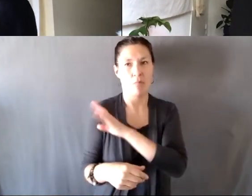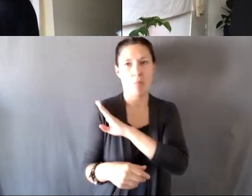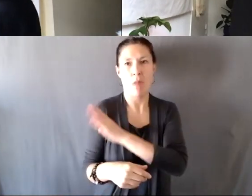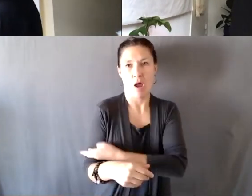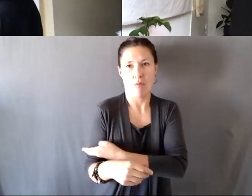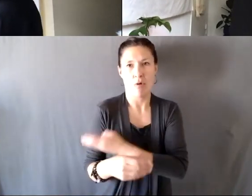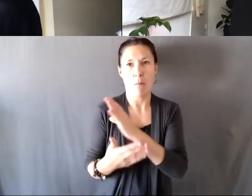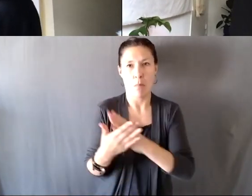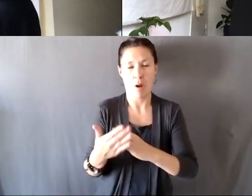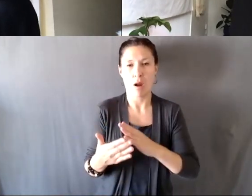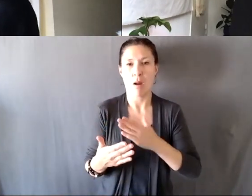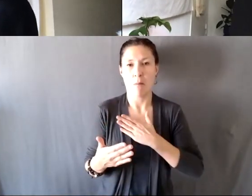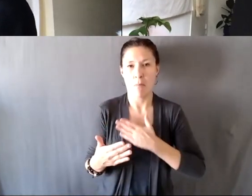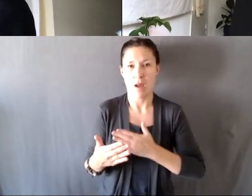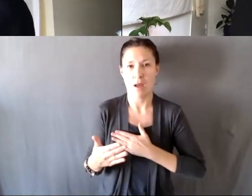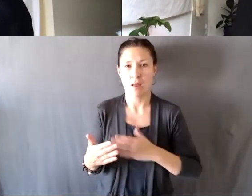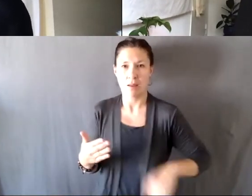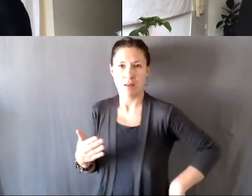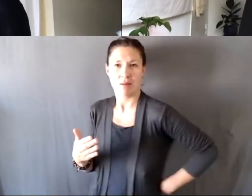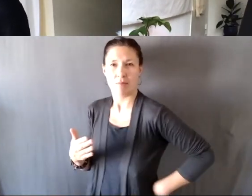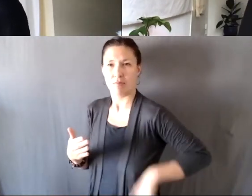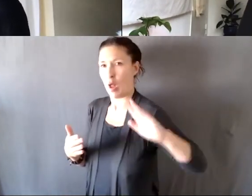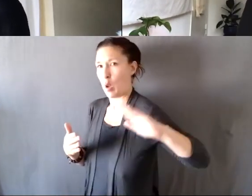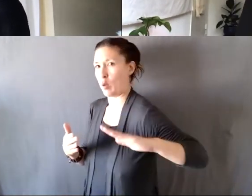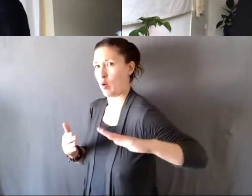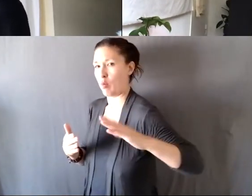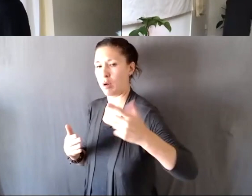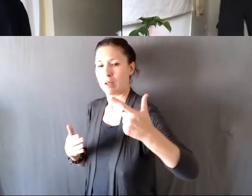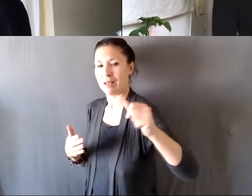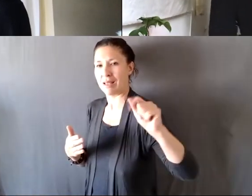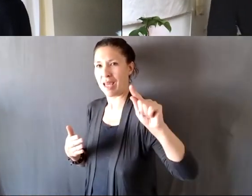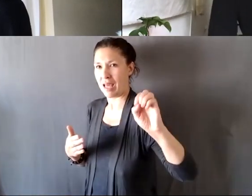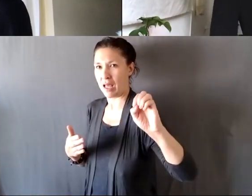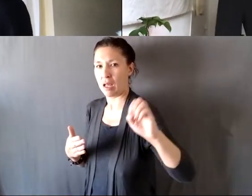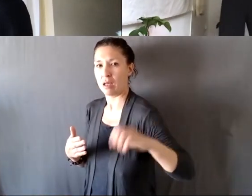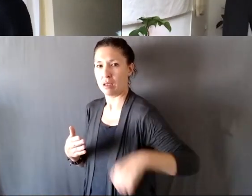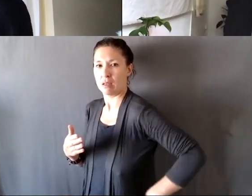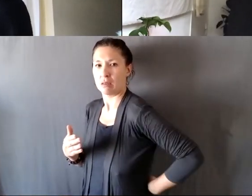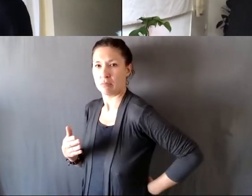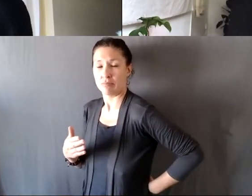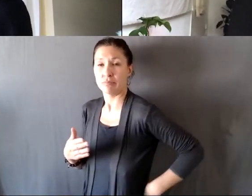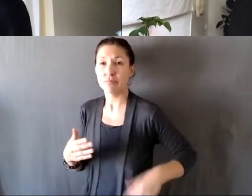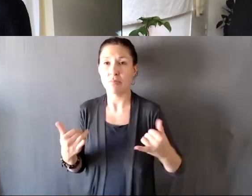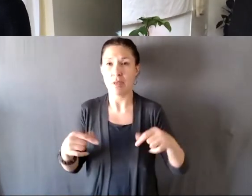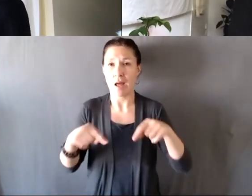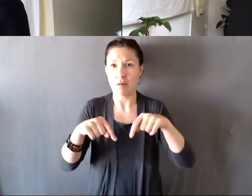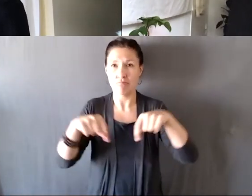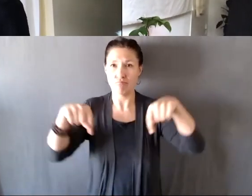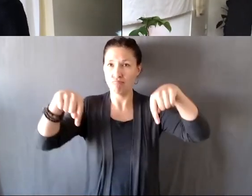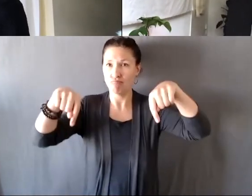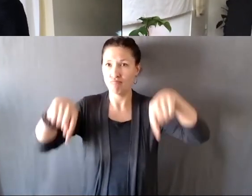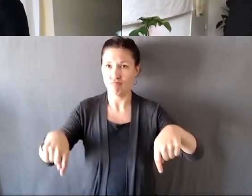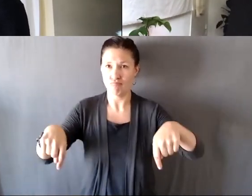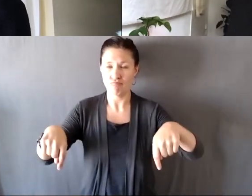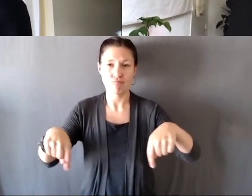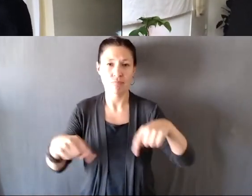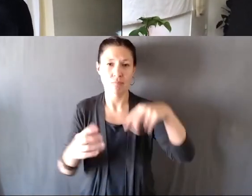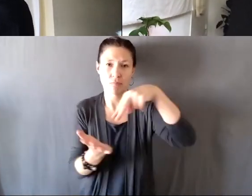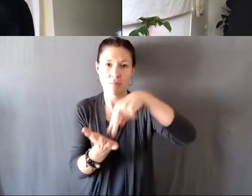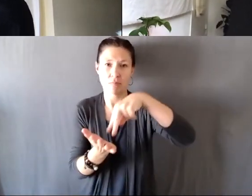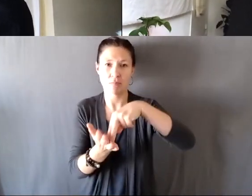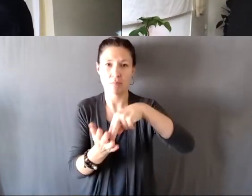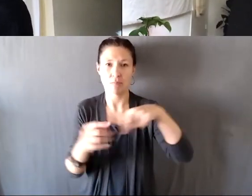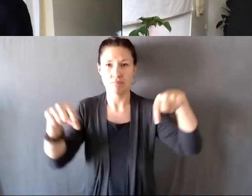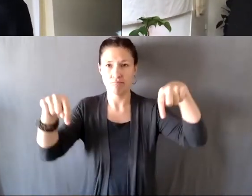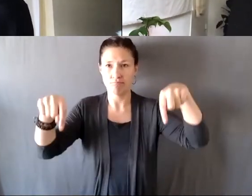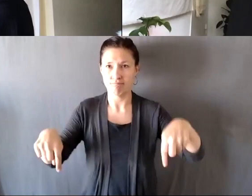Mingmen, the life gate, the lower gate of the back. So you can widen your stance, wider than shoulders width, the toes